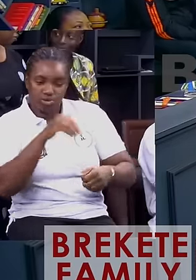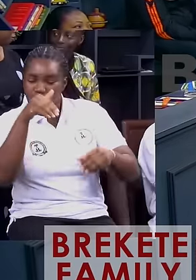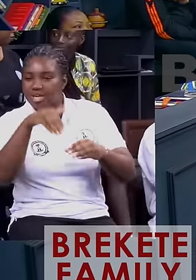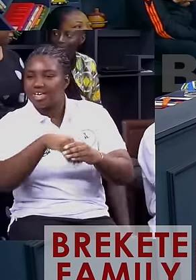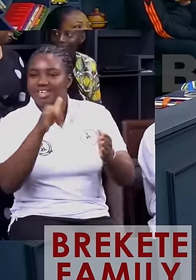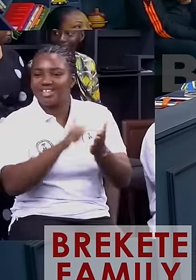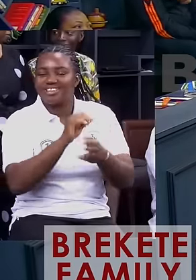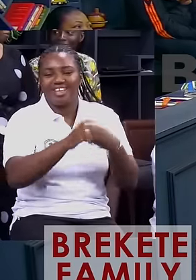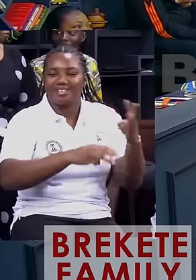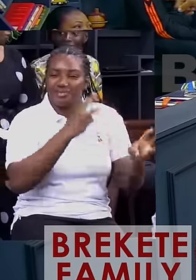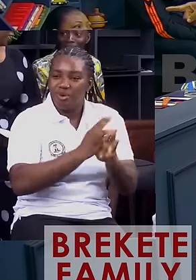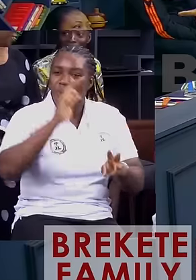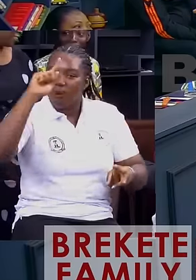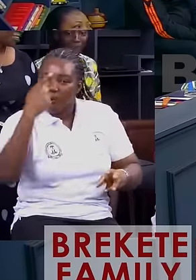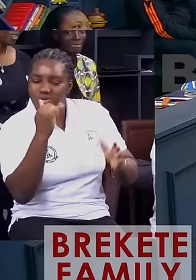chemist.